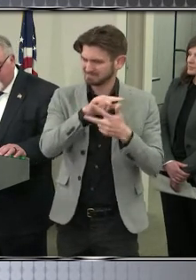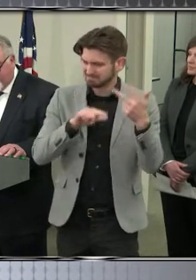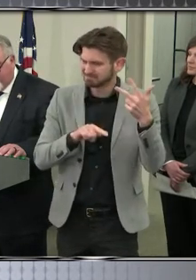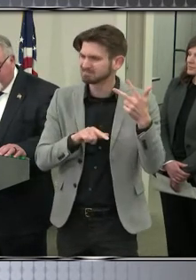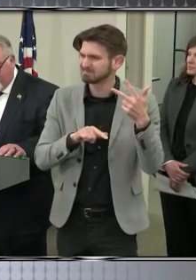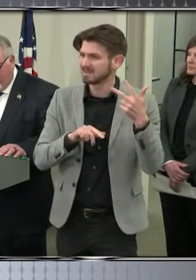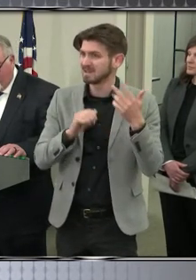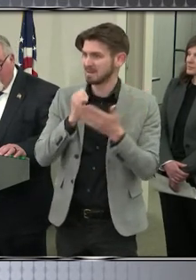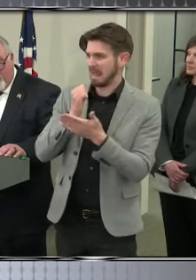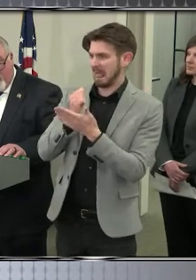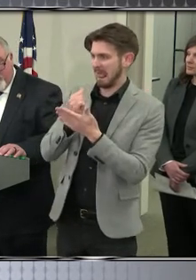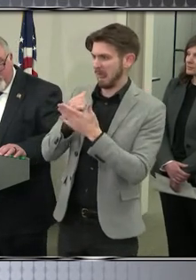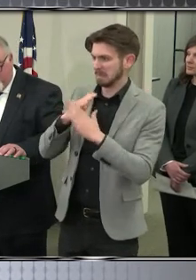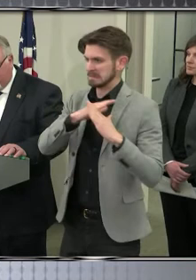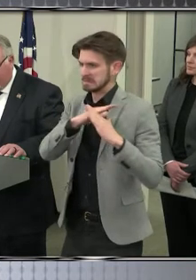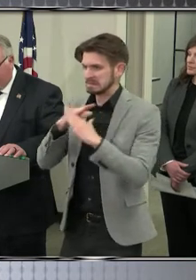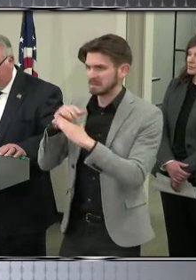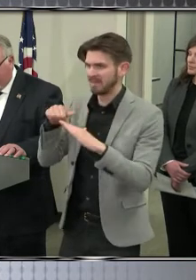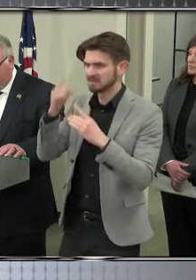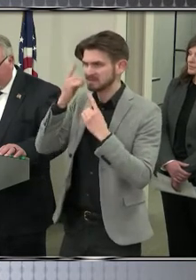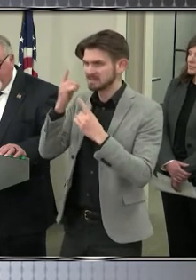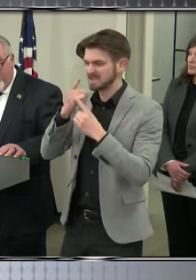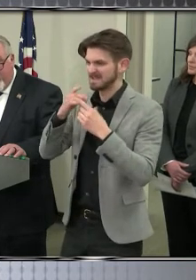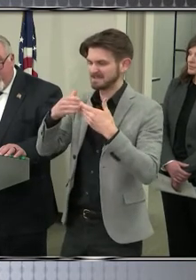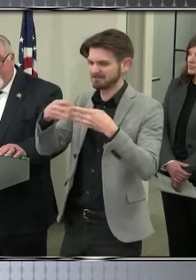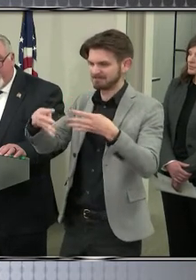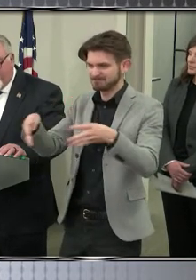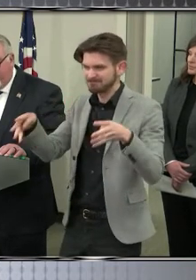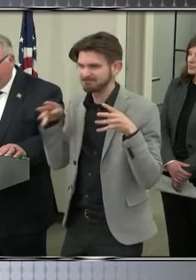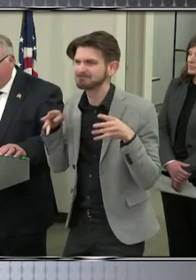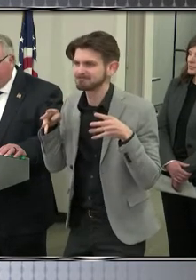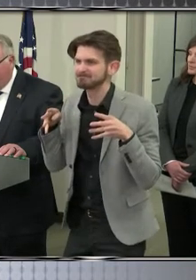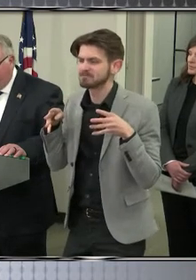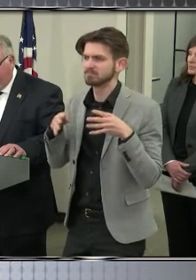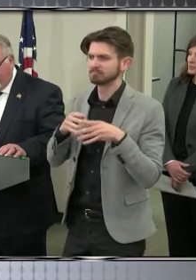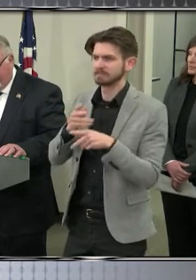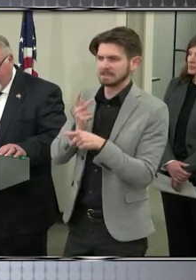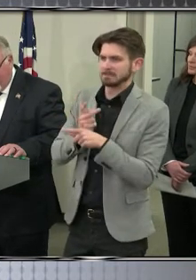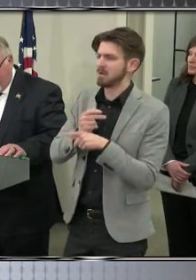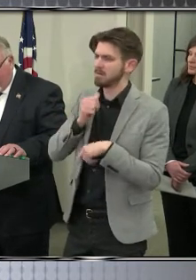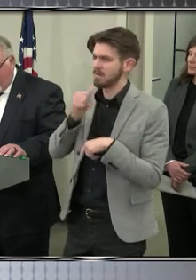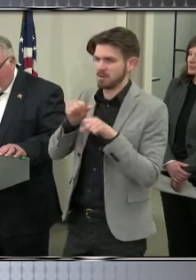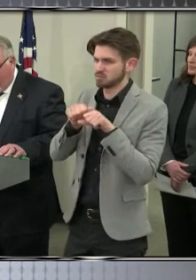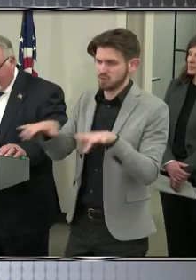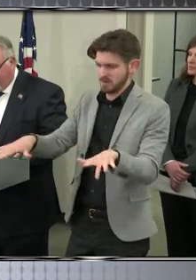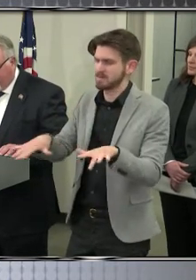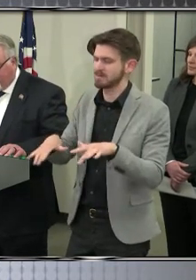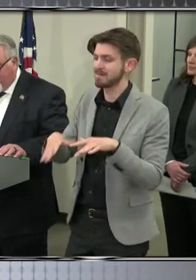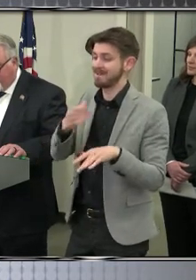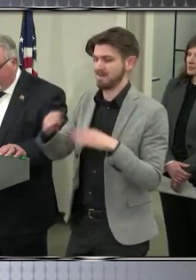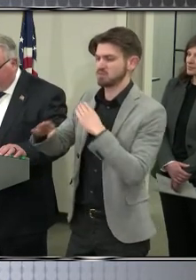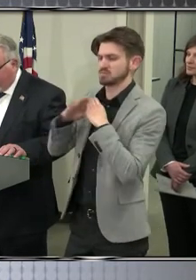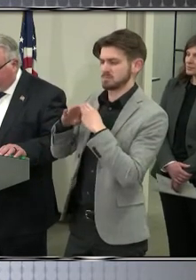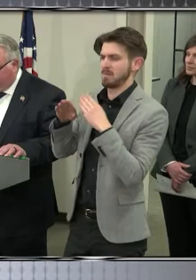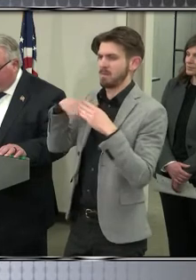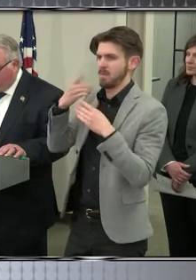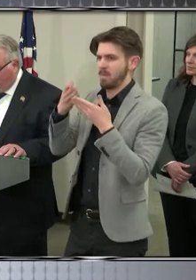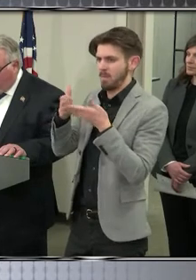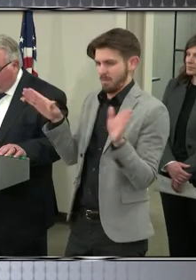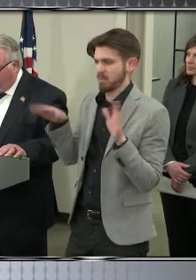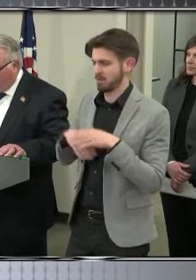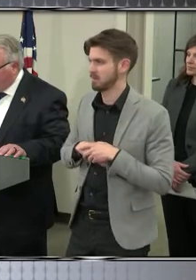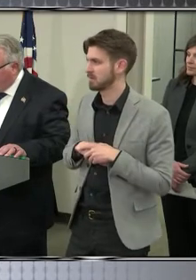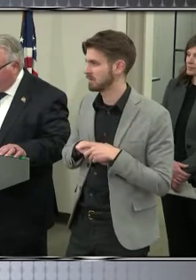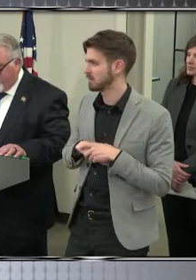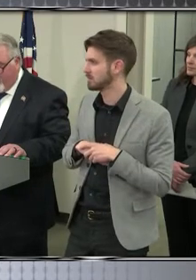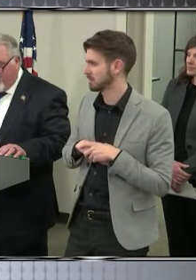of this disease, promote credible sources of information, and protect the public. Our office has established a planning team to